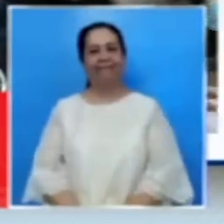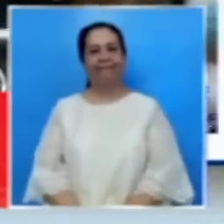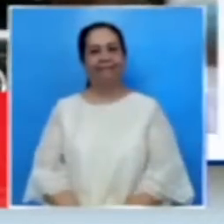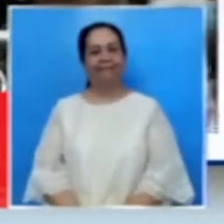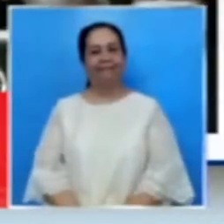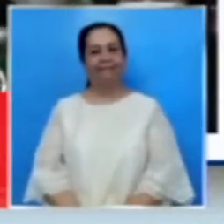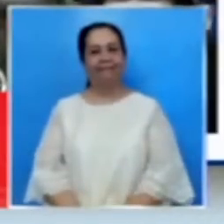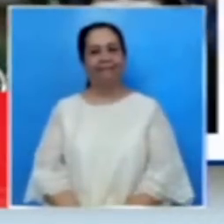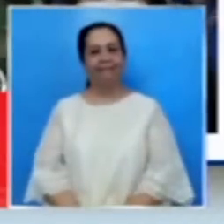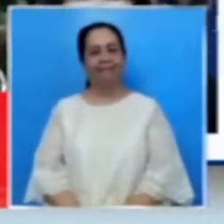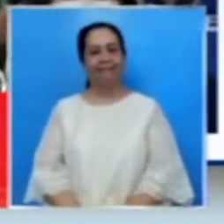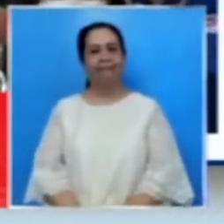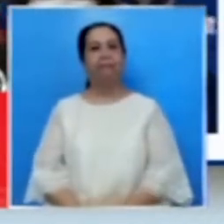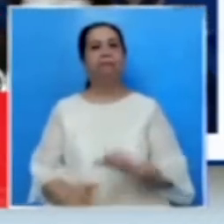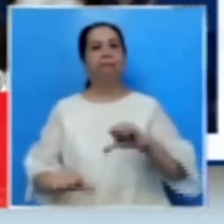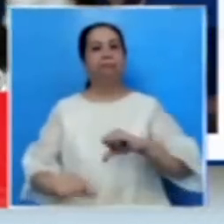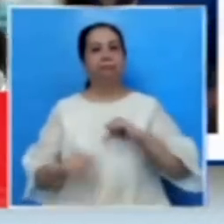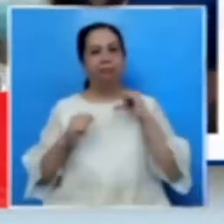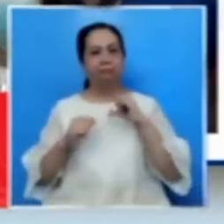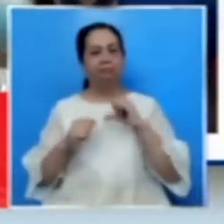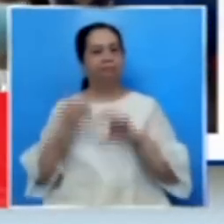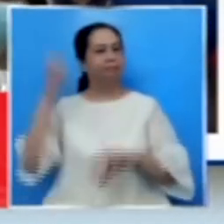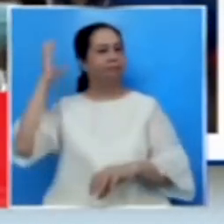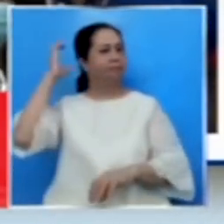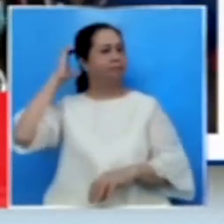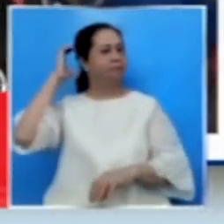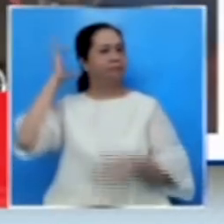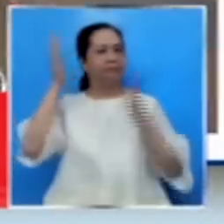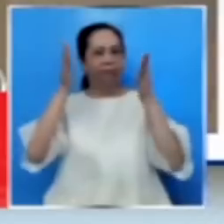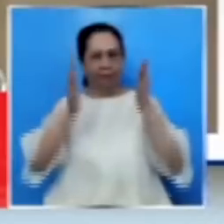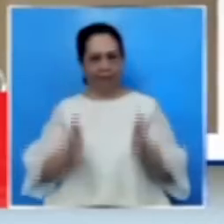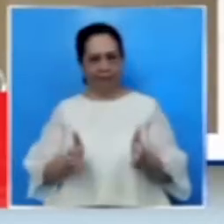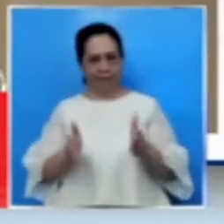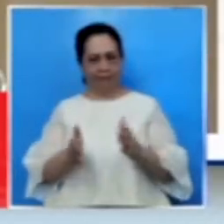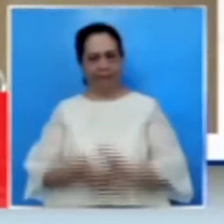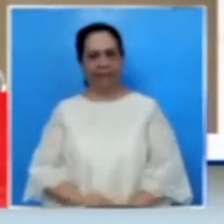a proud Mindanaon.